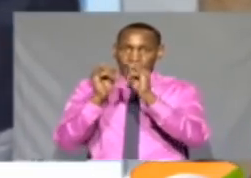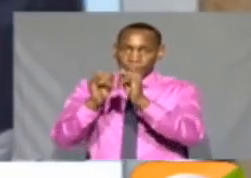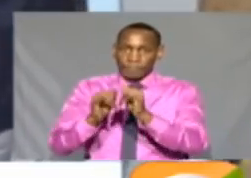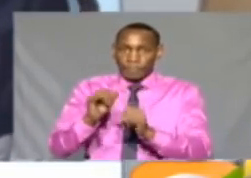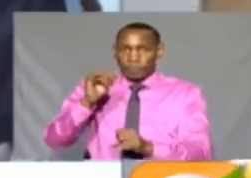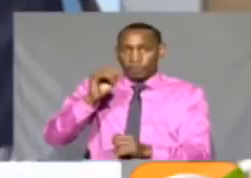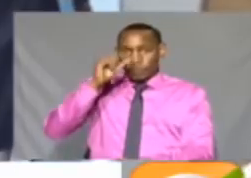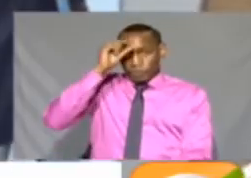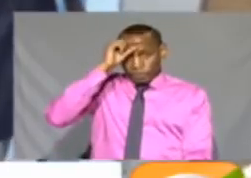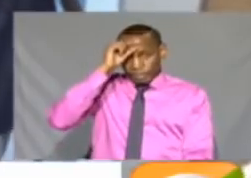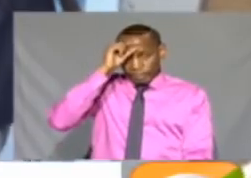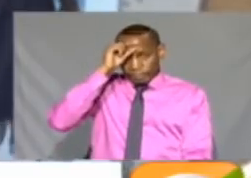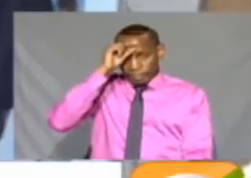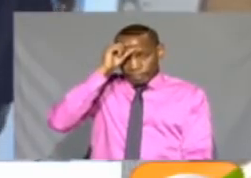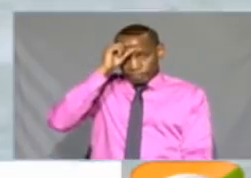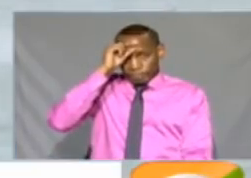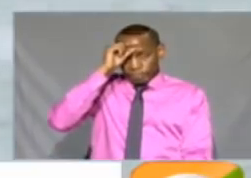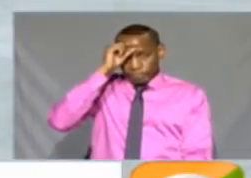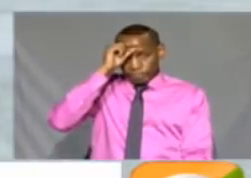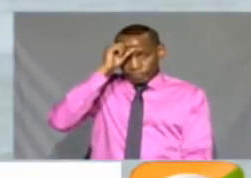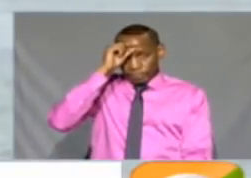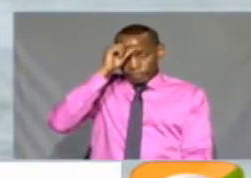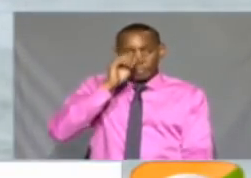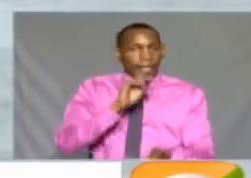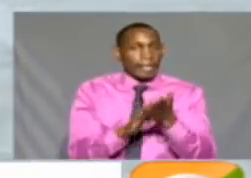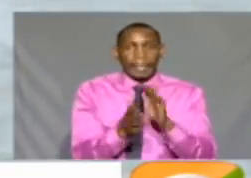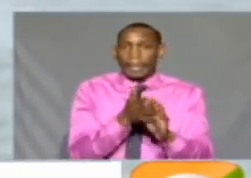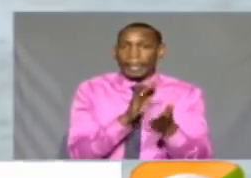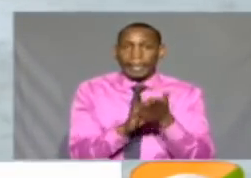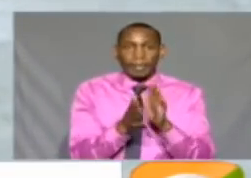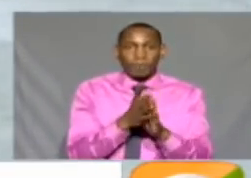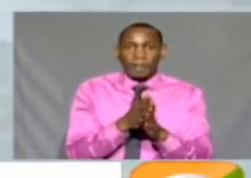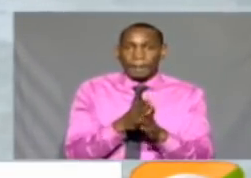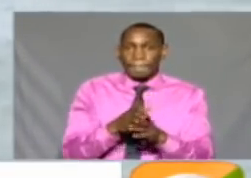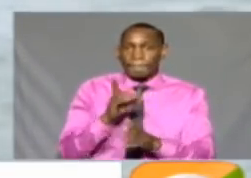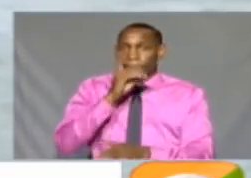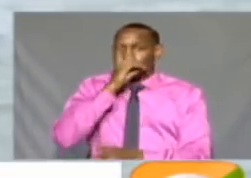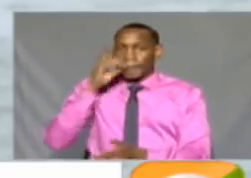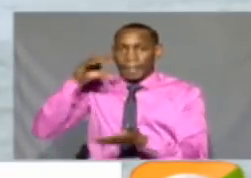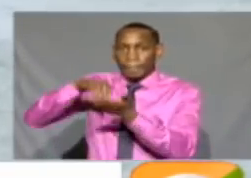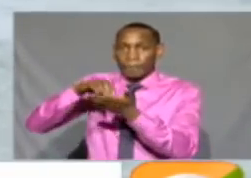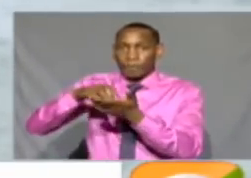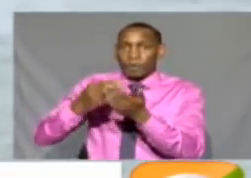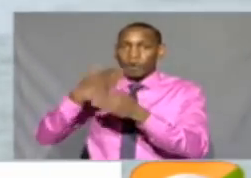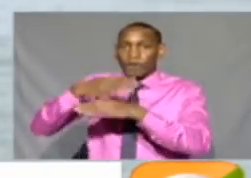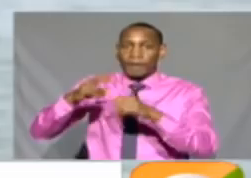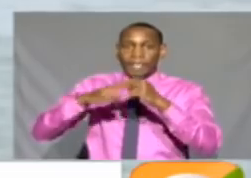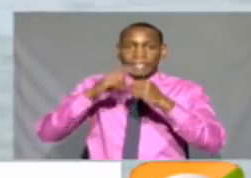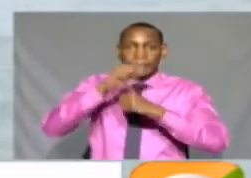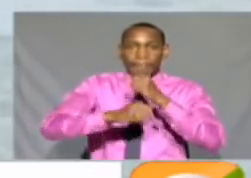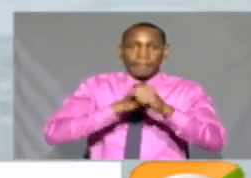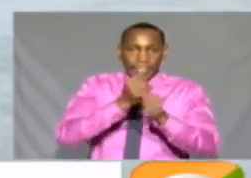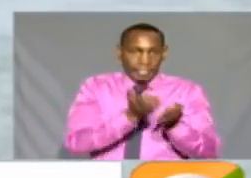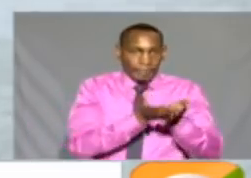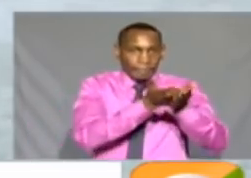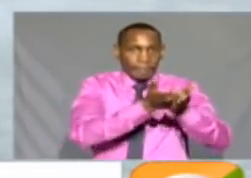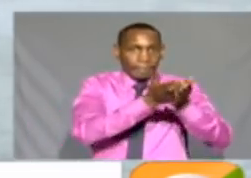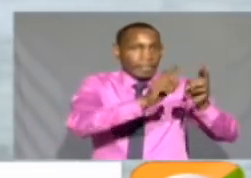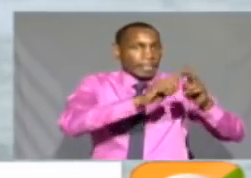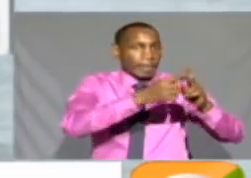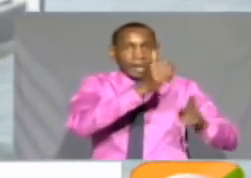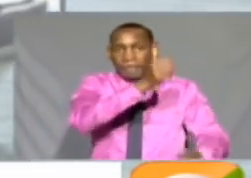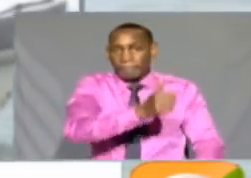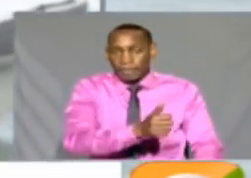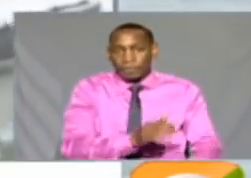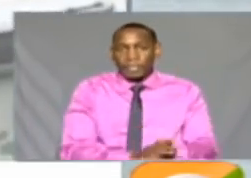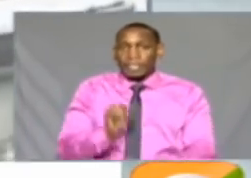administration at the time was coming in, there had been no dry dock for over 7 years. These things are not maintained. And if we